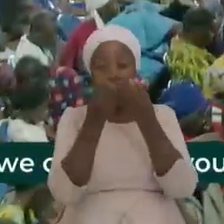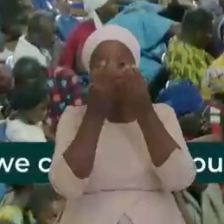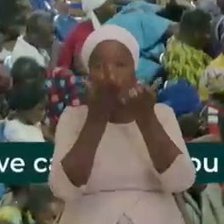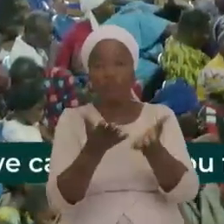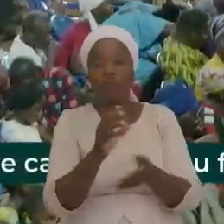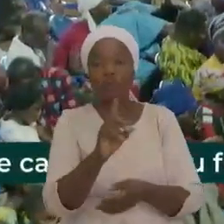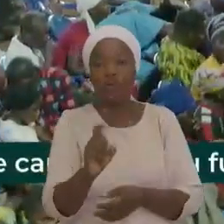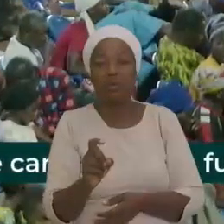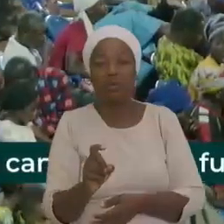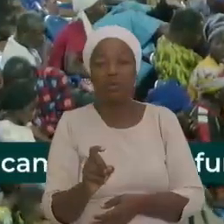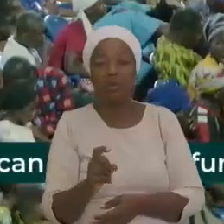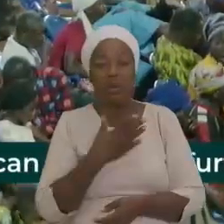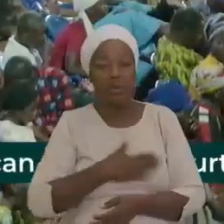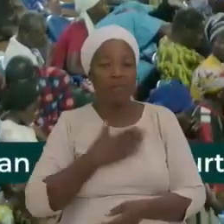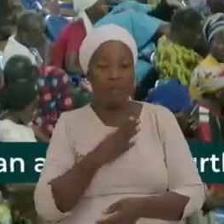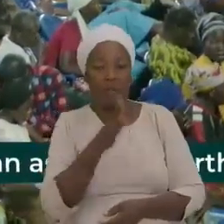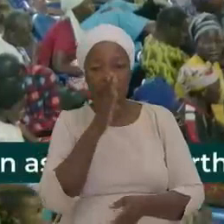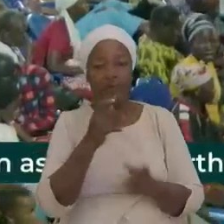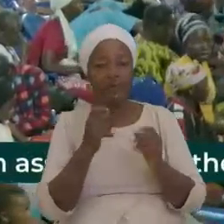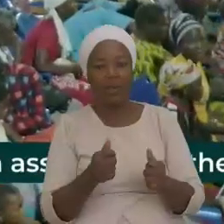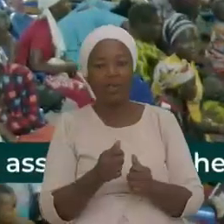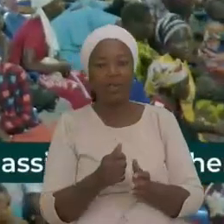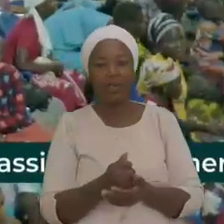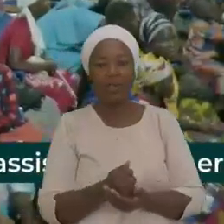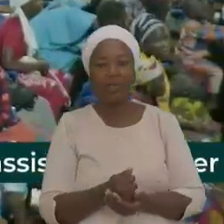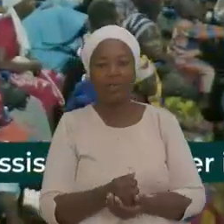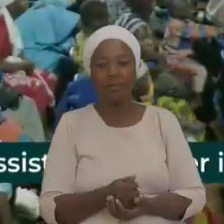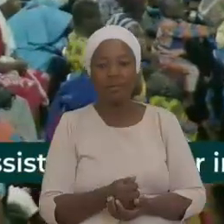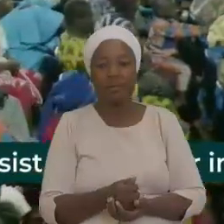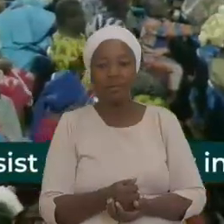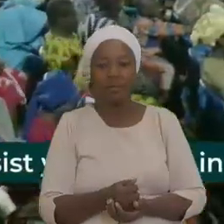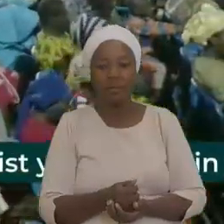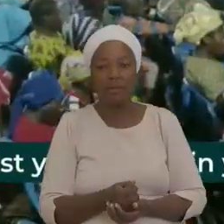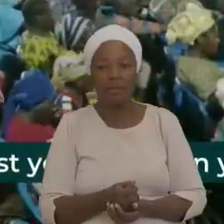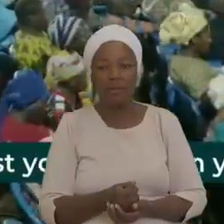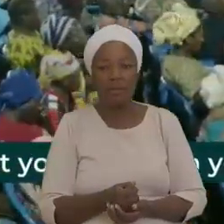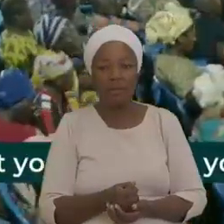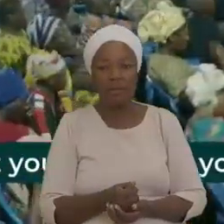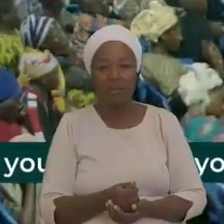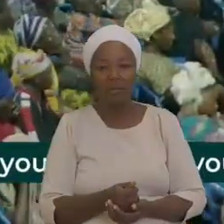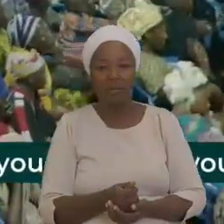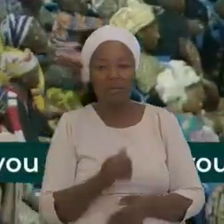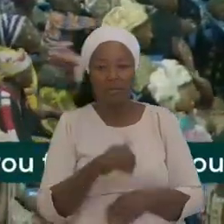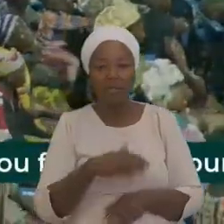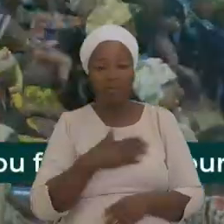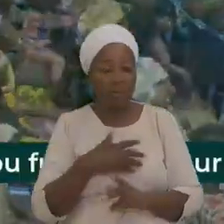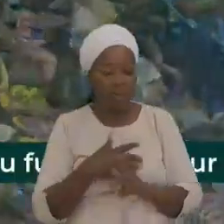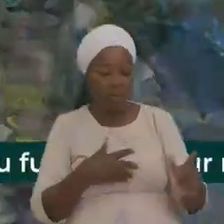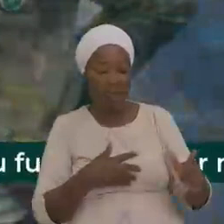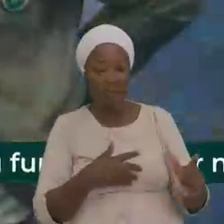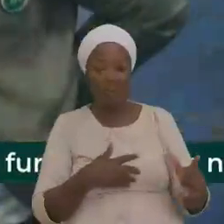Please hurry up. I'm on the same portion. At my left hand side. Have you finished?